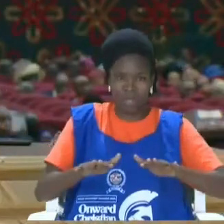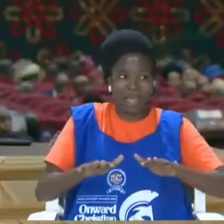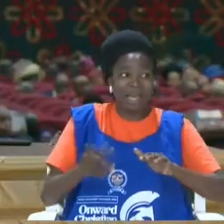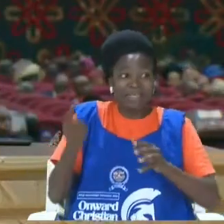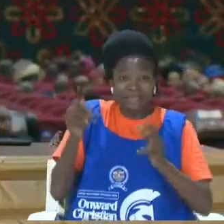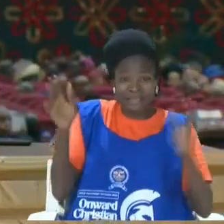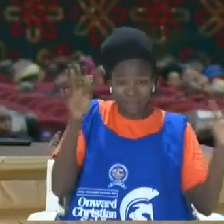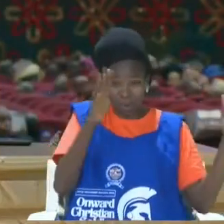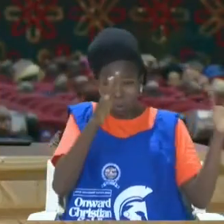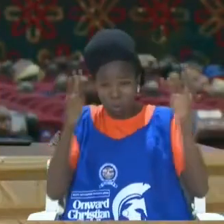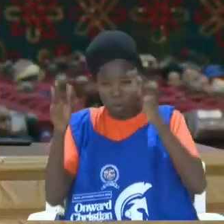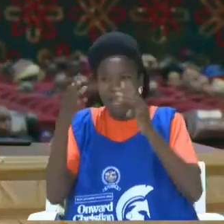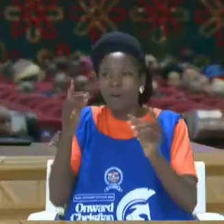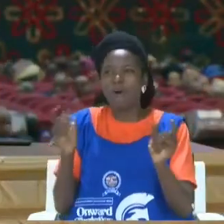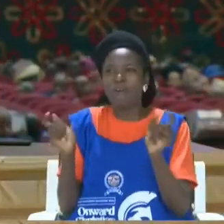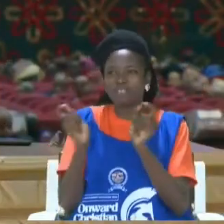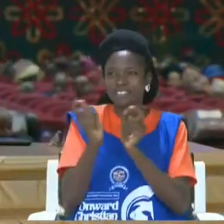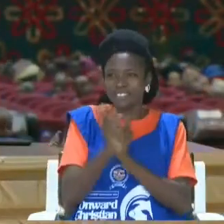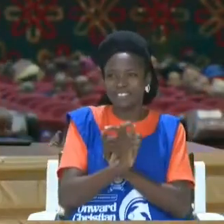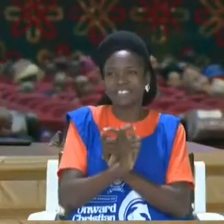Wind of change.